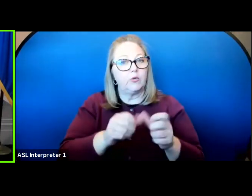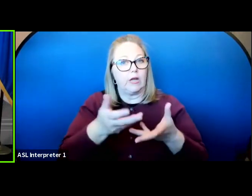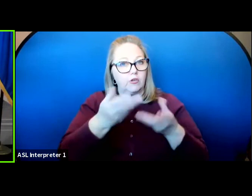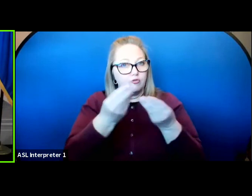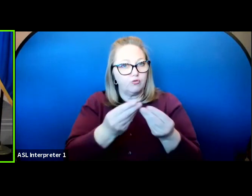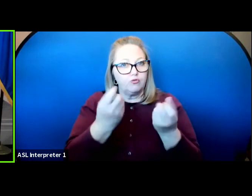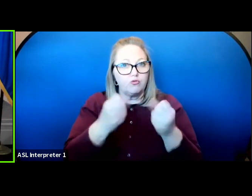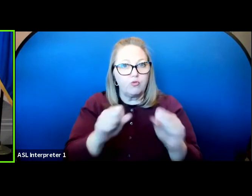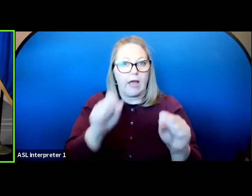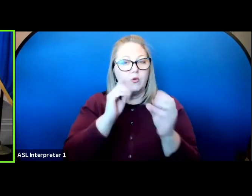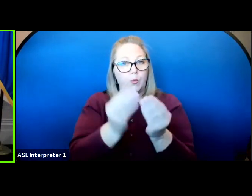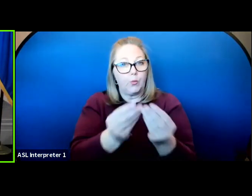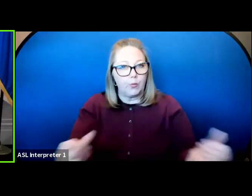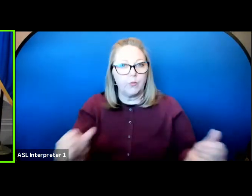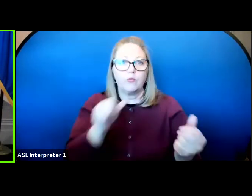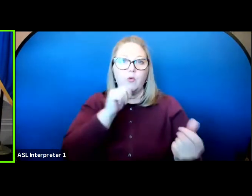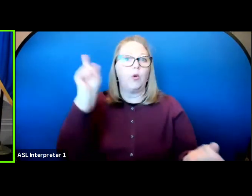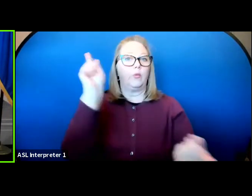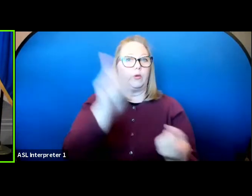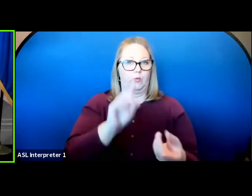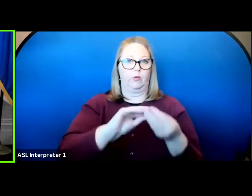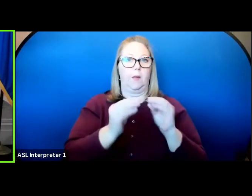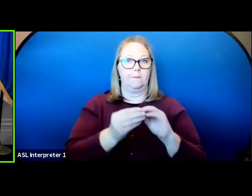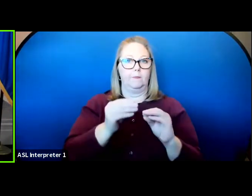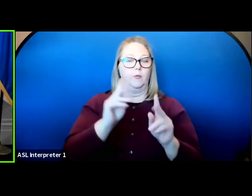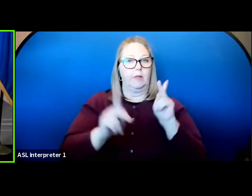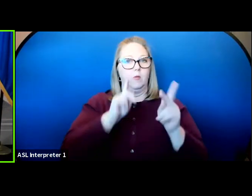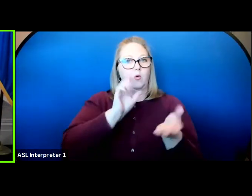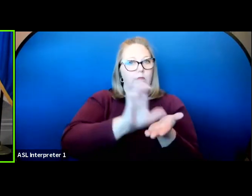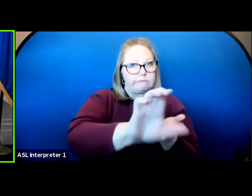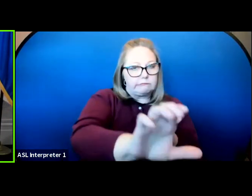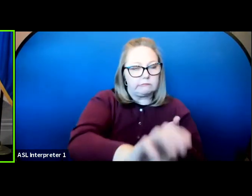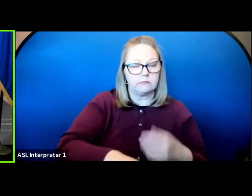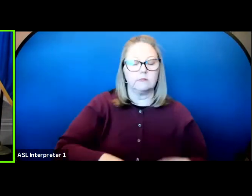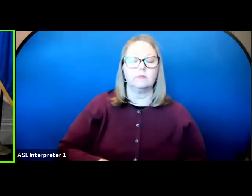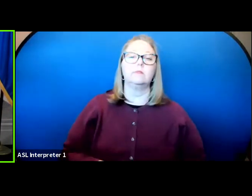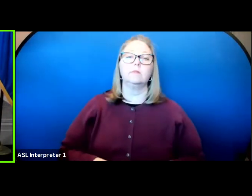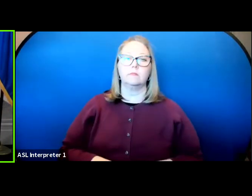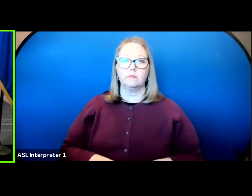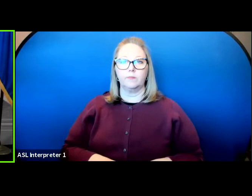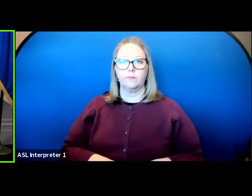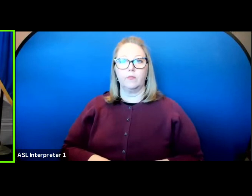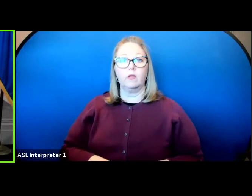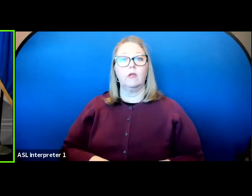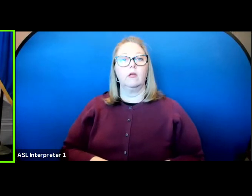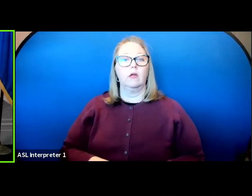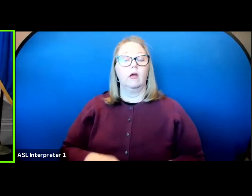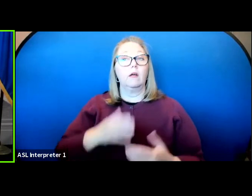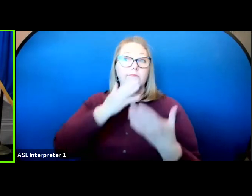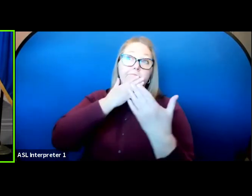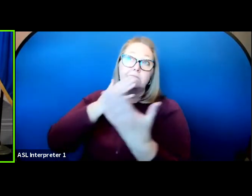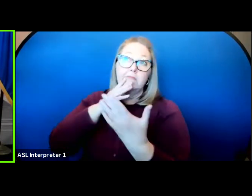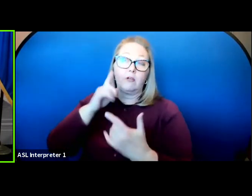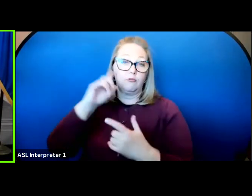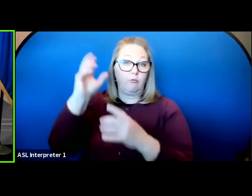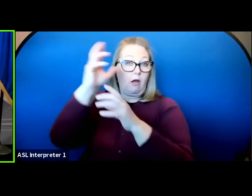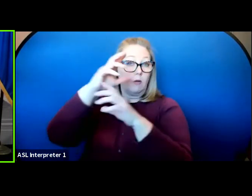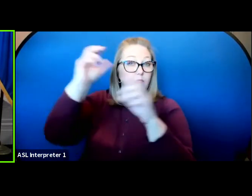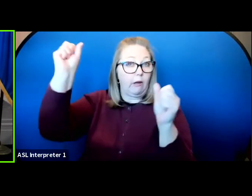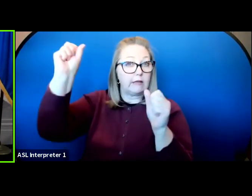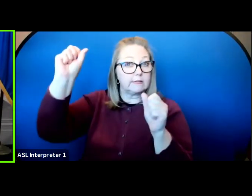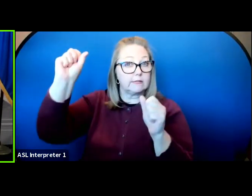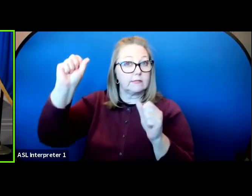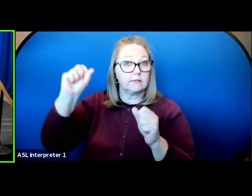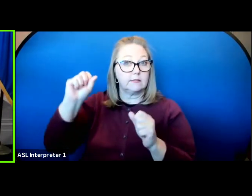be implemented effectively. Thanks to President Biden and a majority of members from our federal delegation, the state is